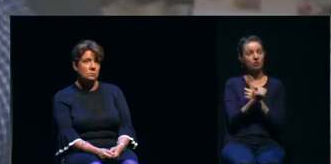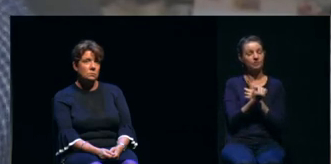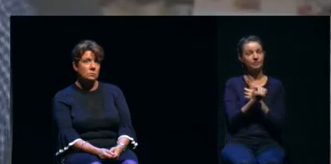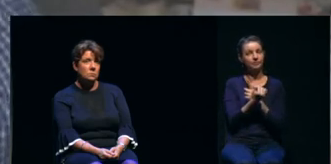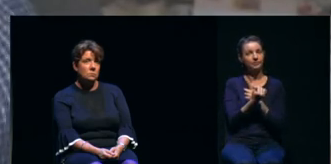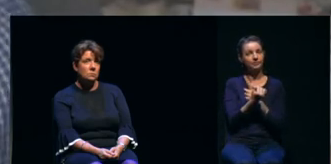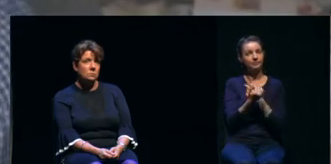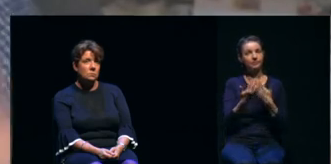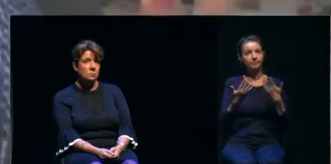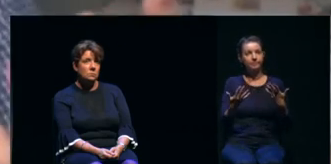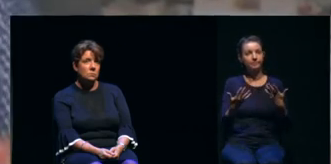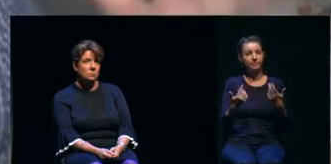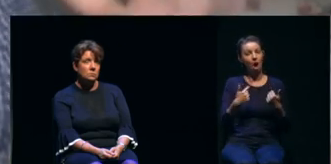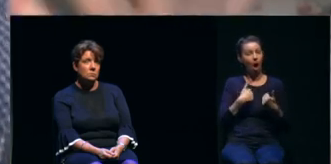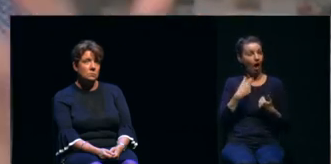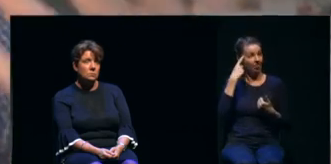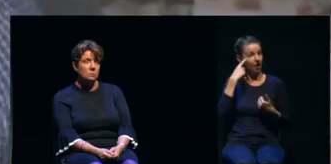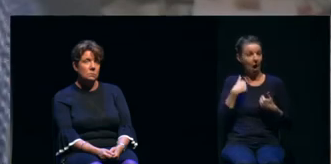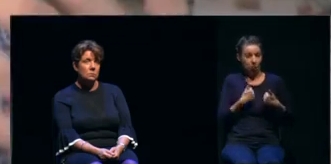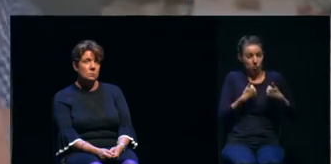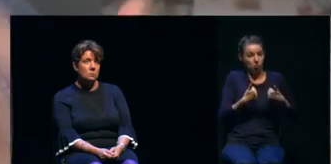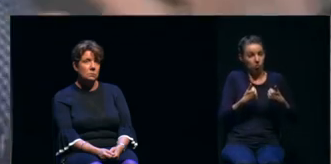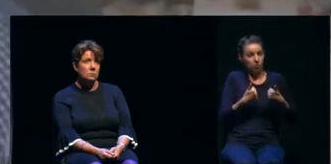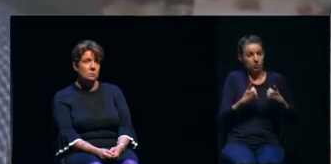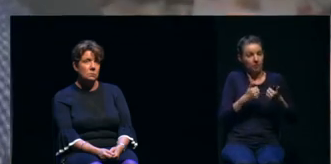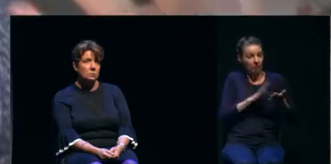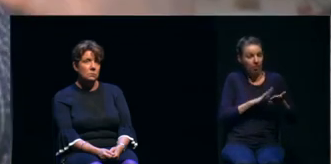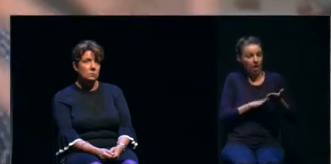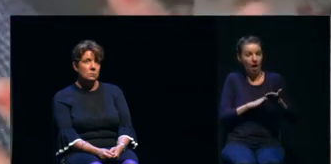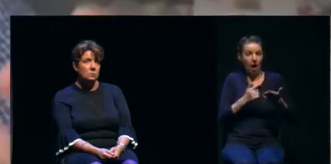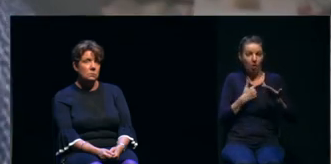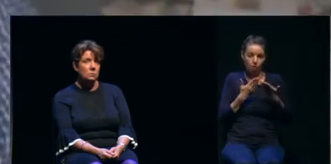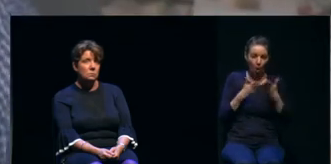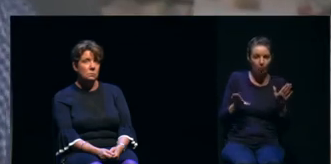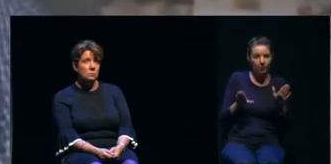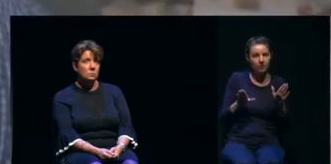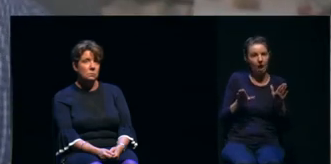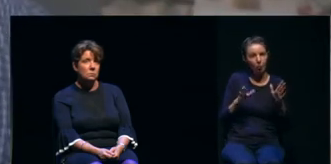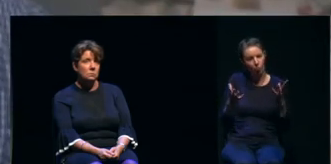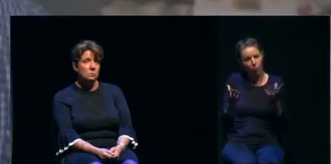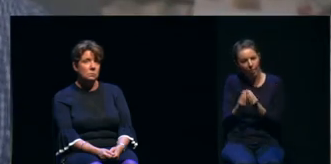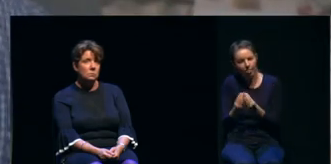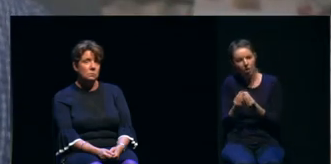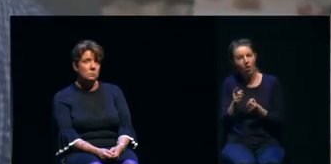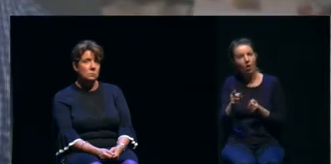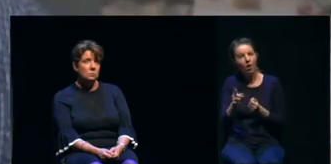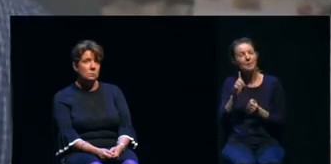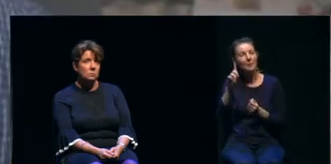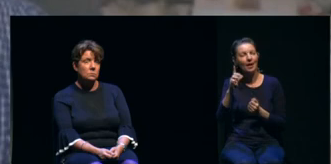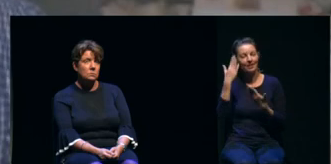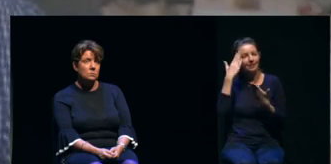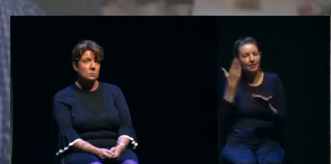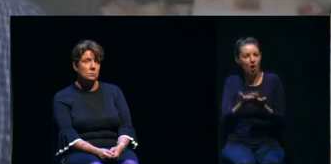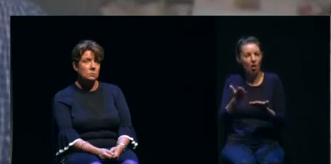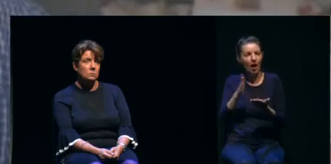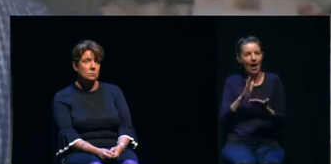was, am, a really good parent. You know, I'm there, I'm attentive, I'm open, I'm very present. But the one thing I did not know how to do